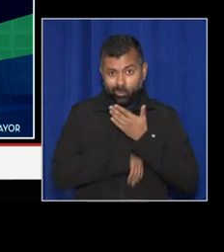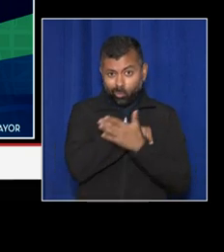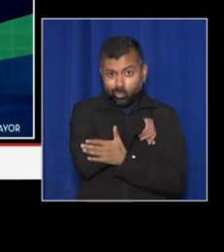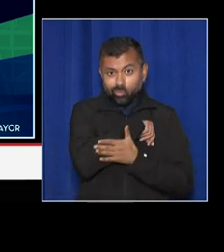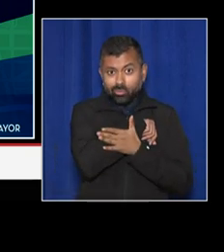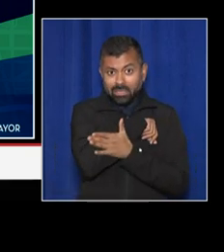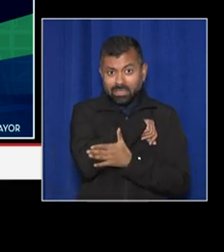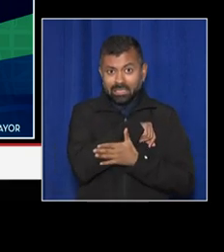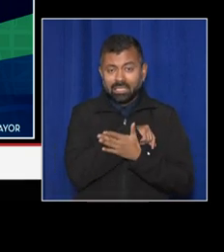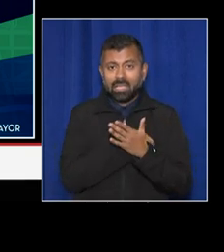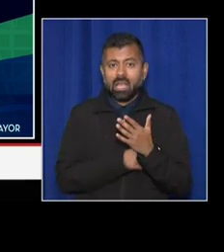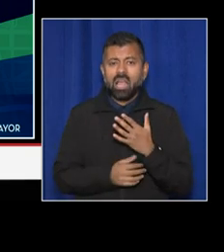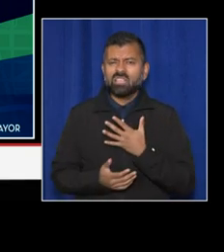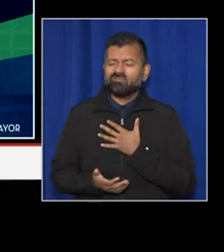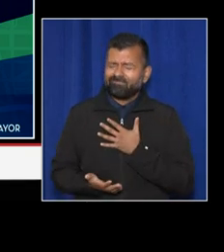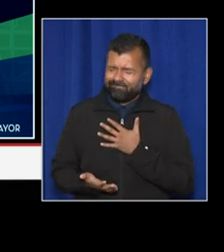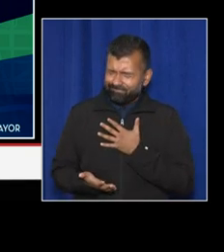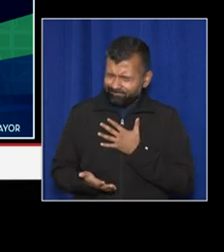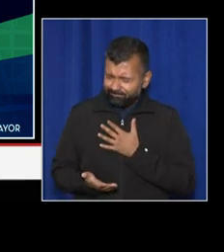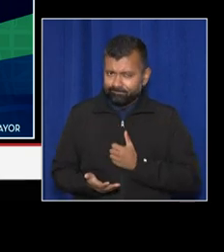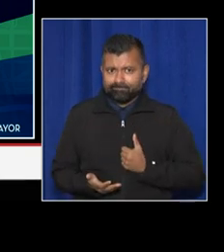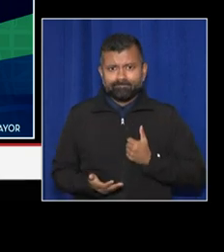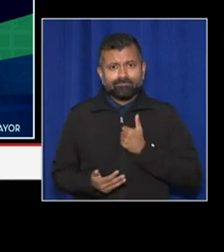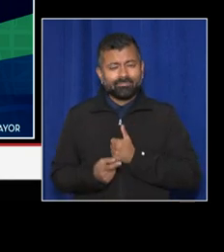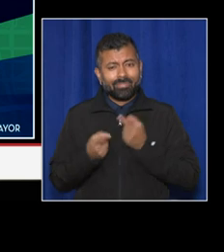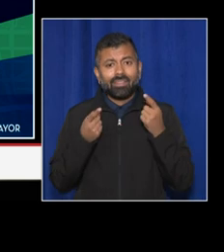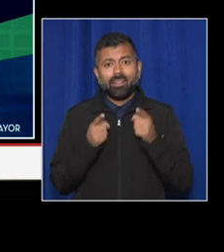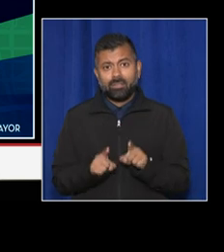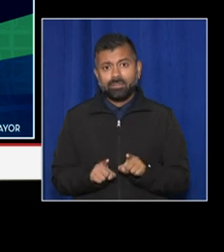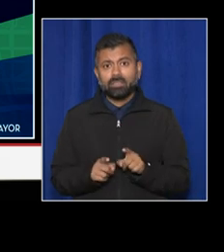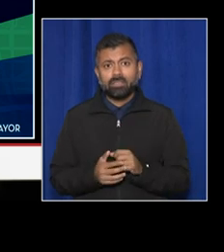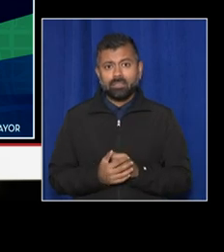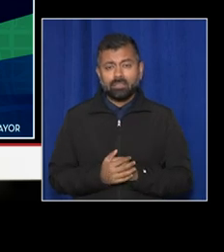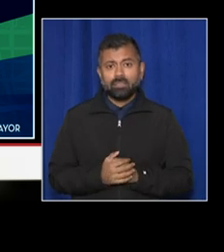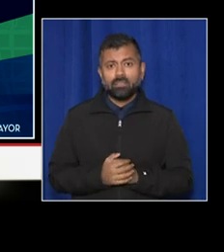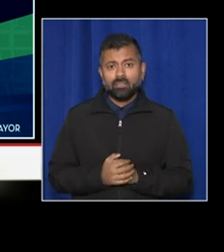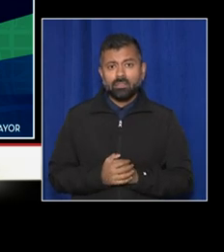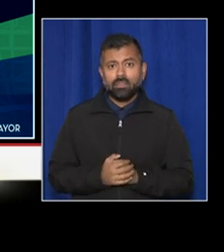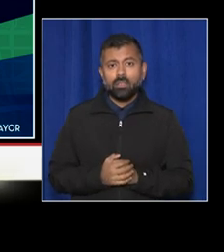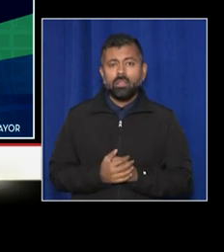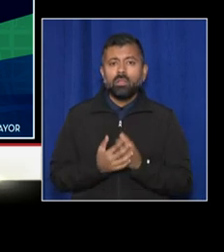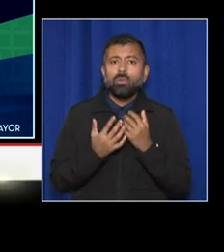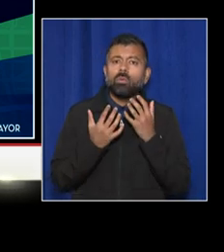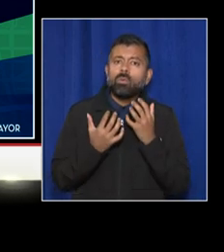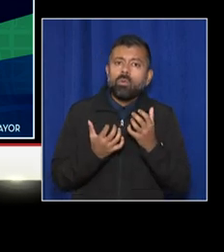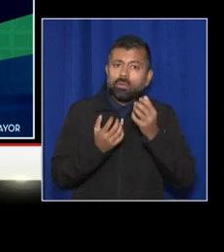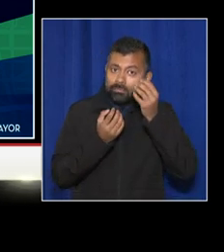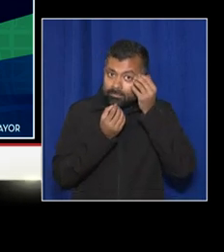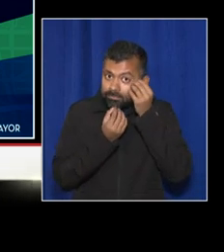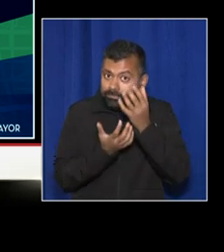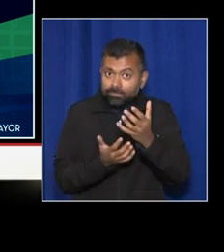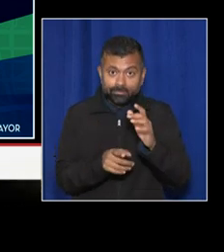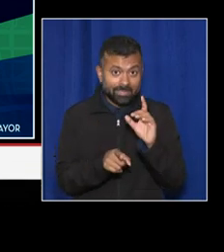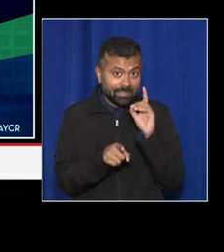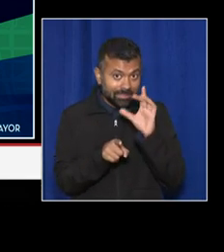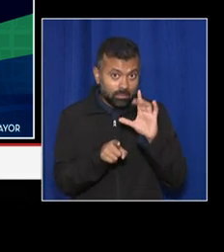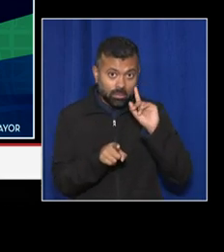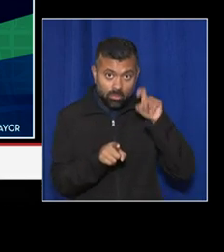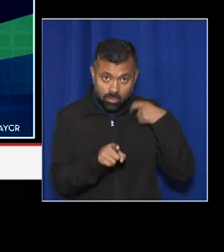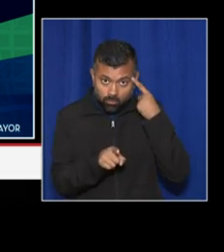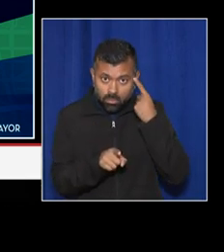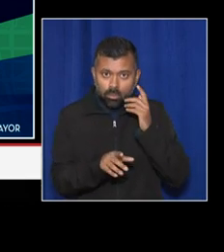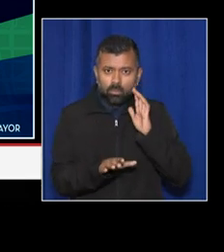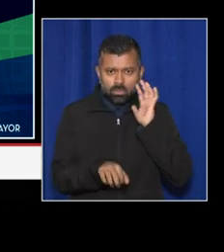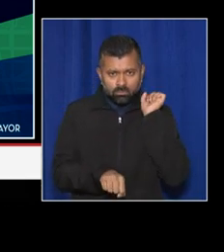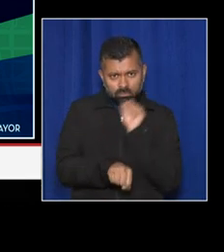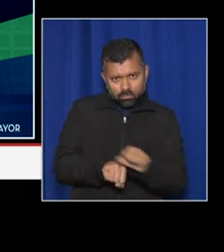And I want them to know that DC government is going to do all that we can to help